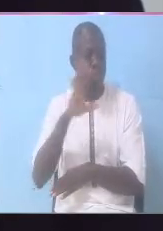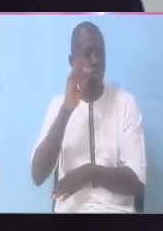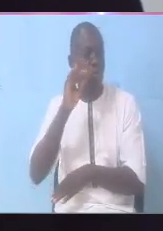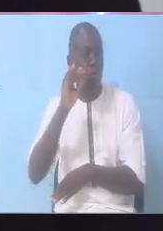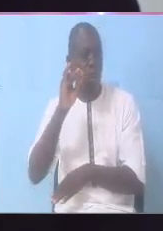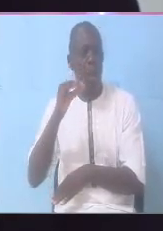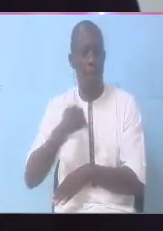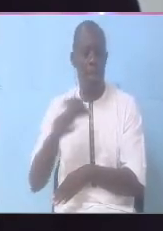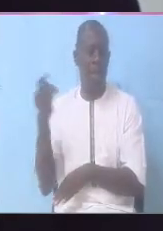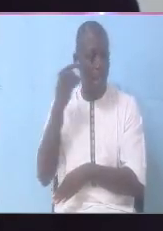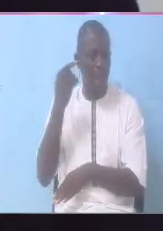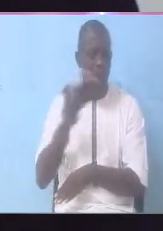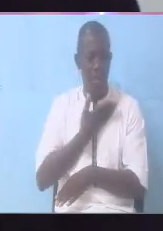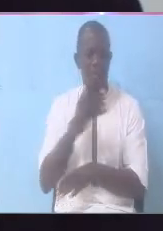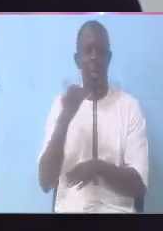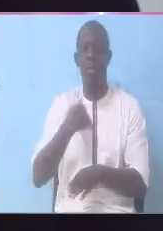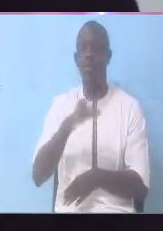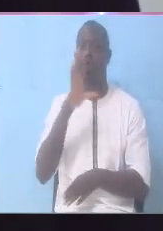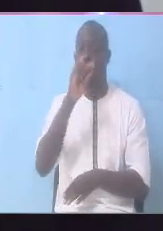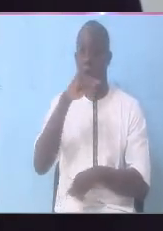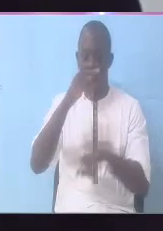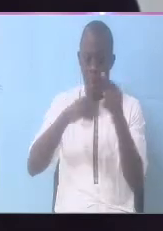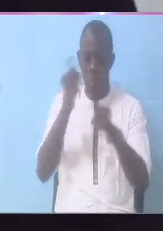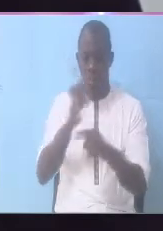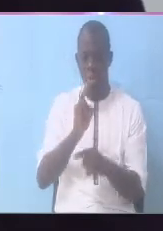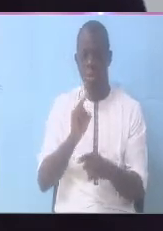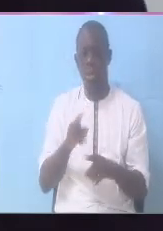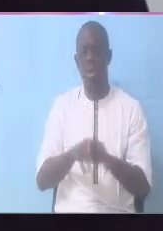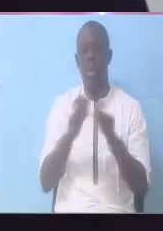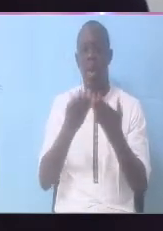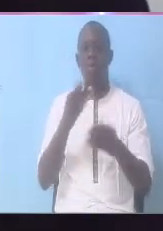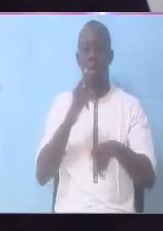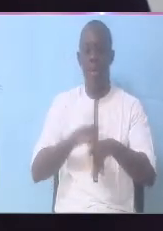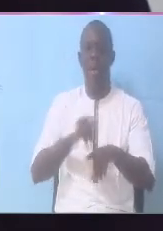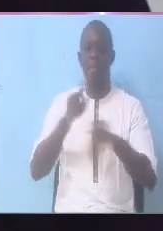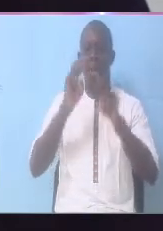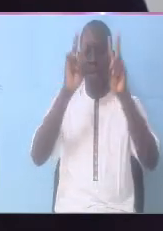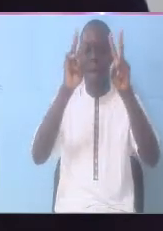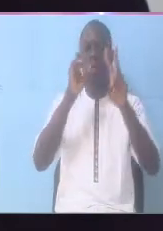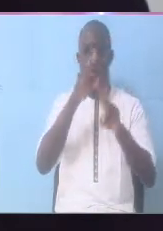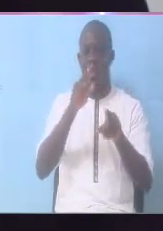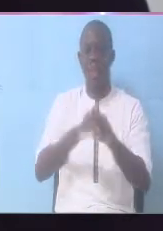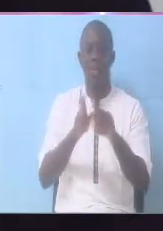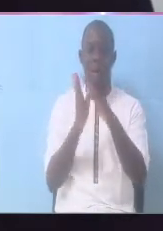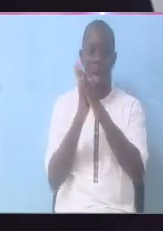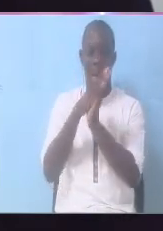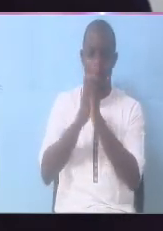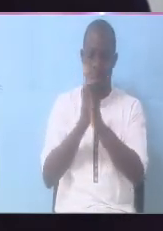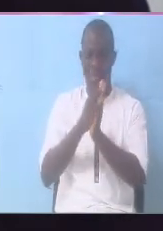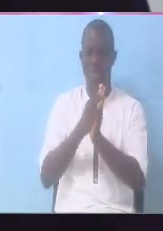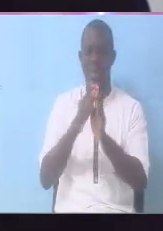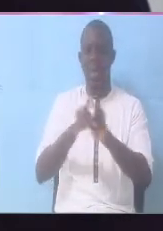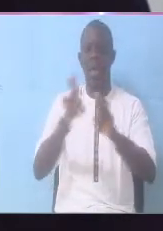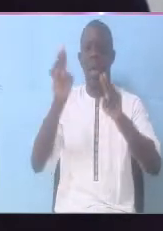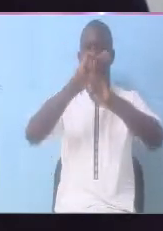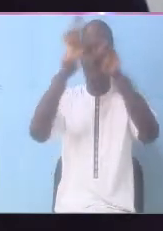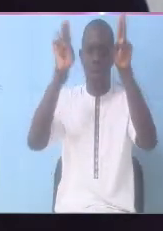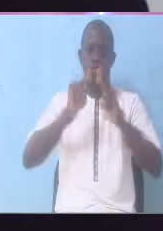And what did they say? That was the time Jammeh said it's against the international protocol to get Bajinka arrested